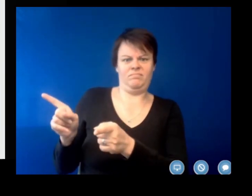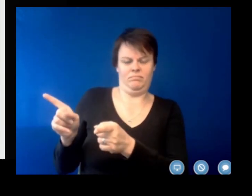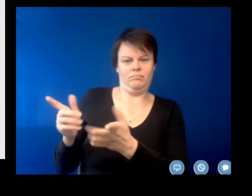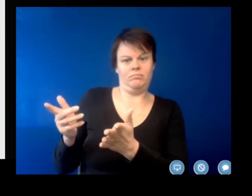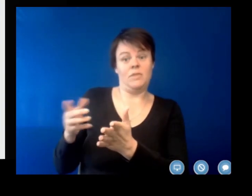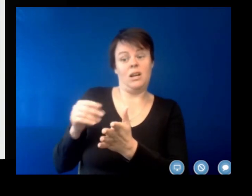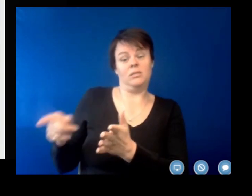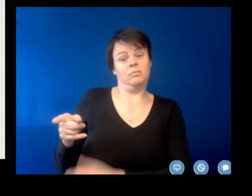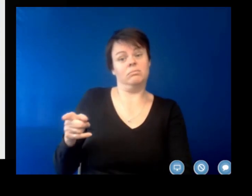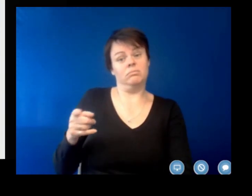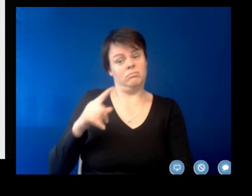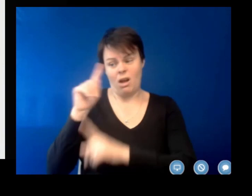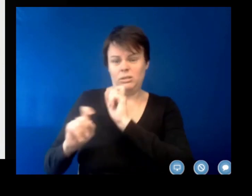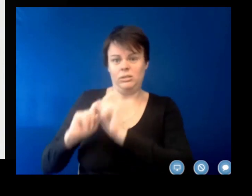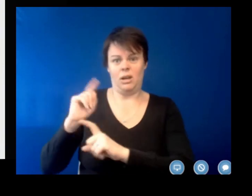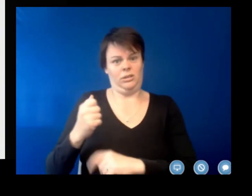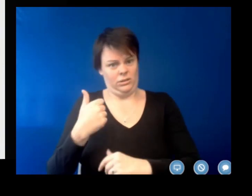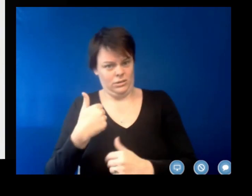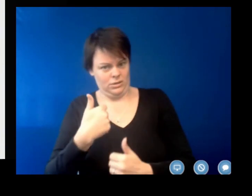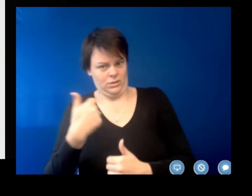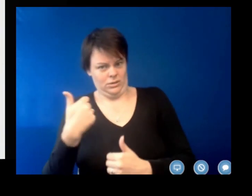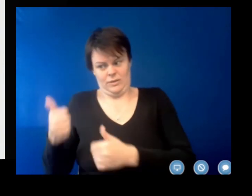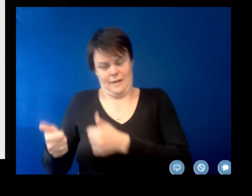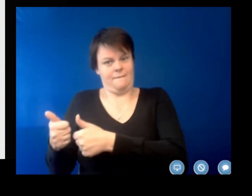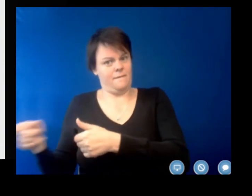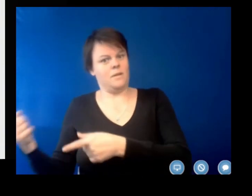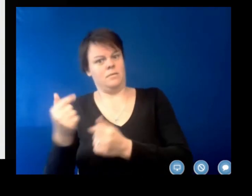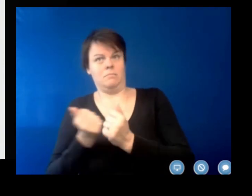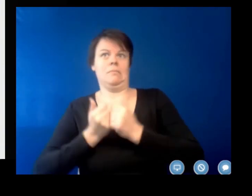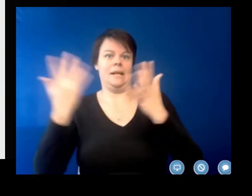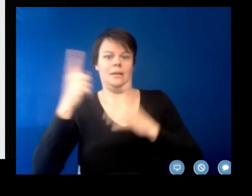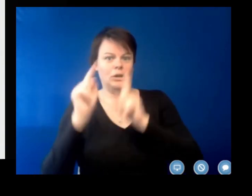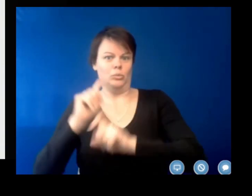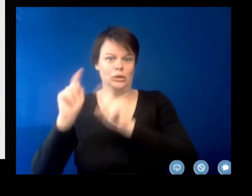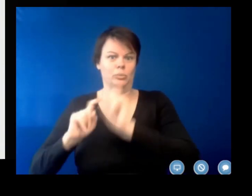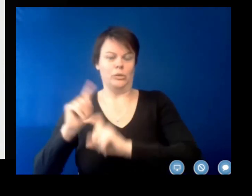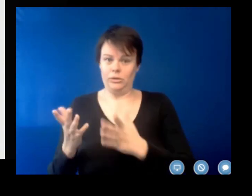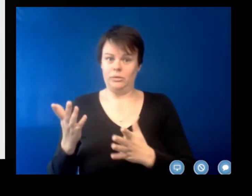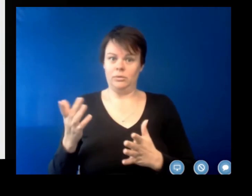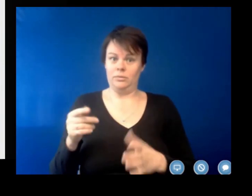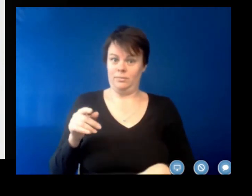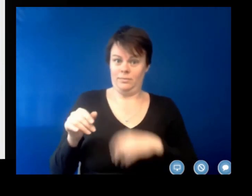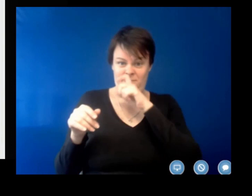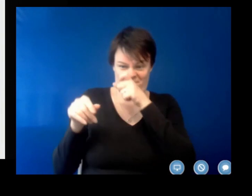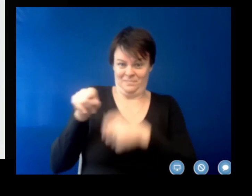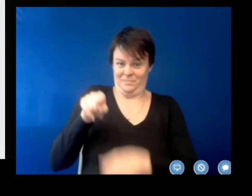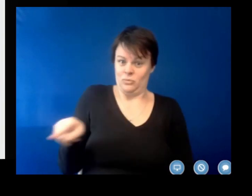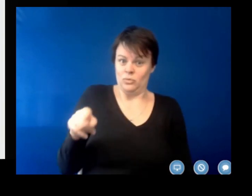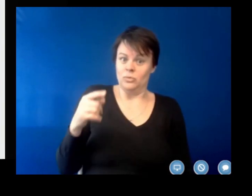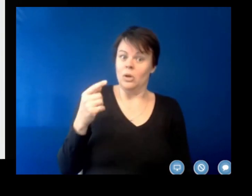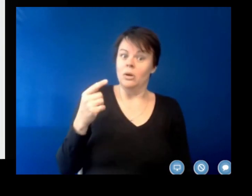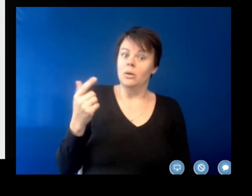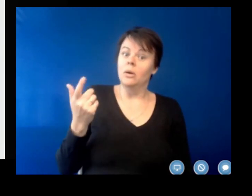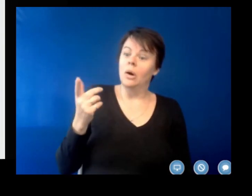have learned, so I go to another vicinity. We found groups as well which